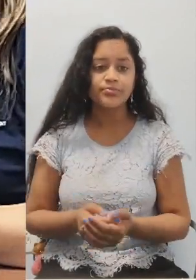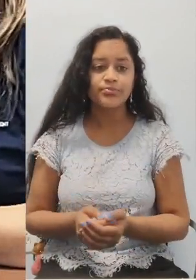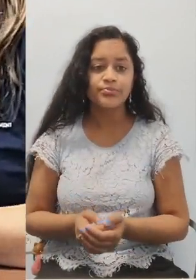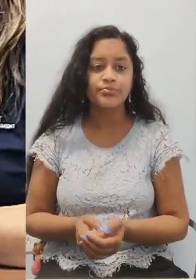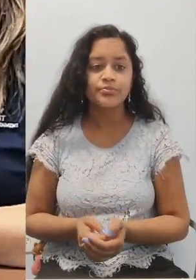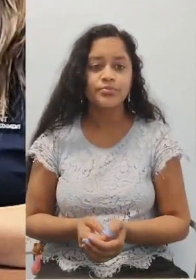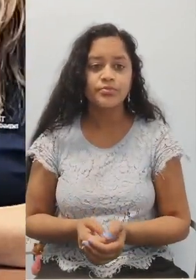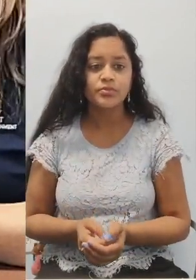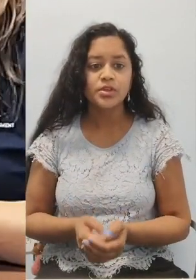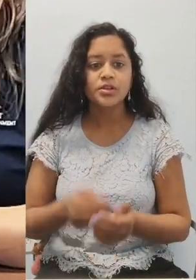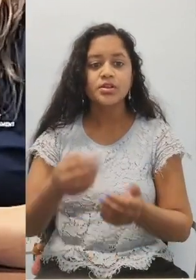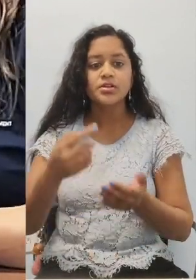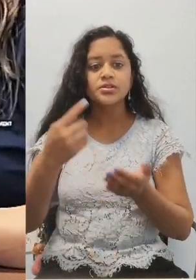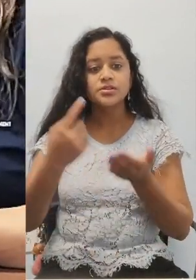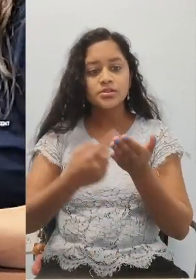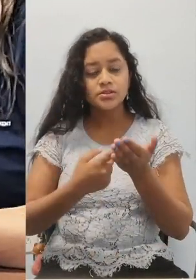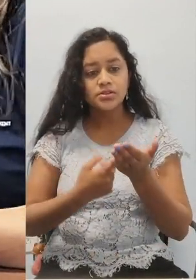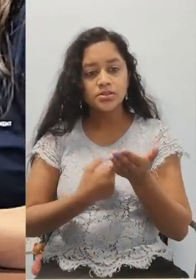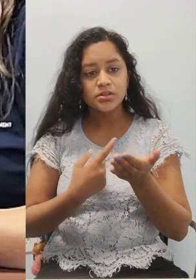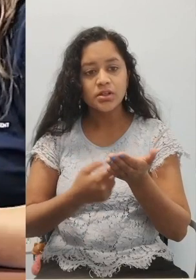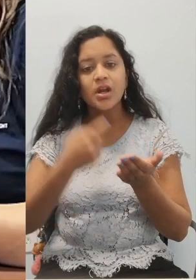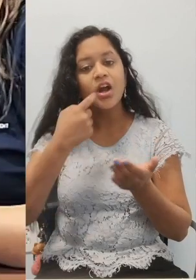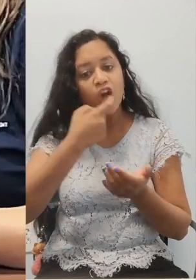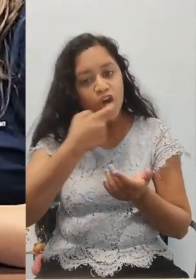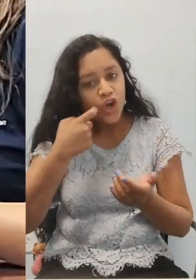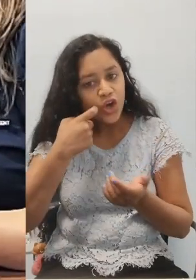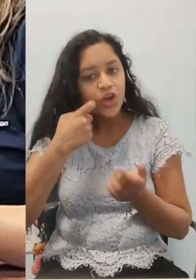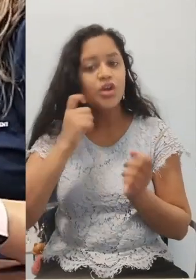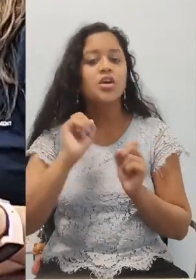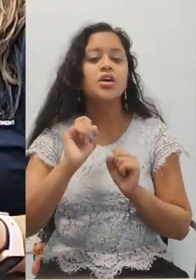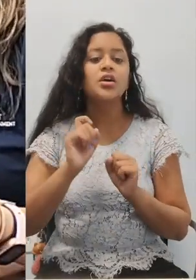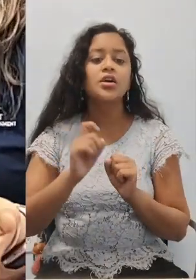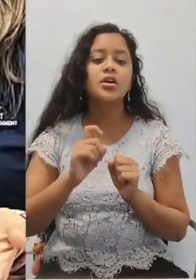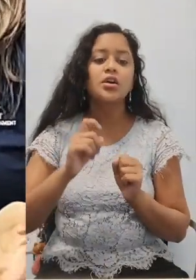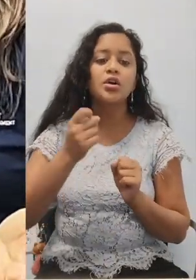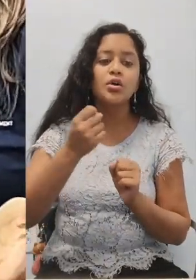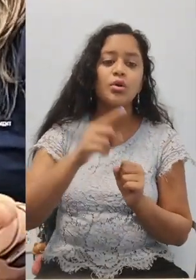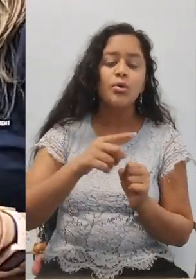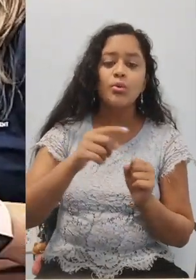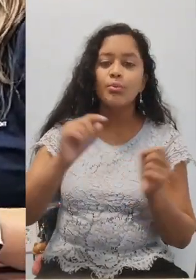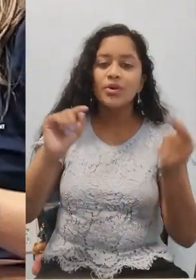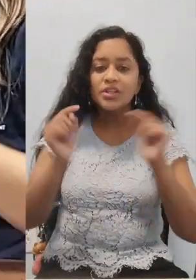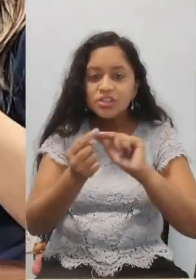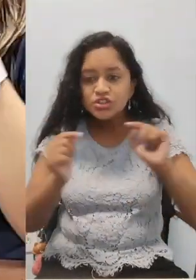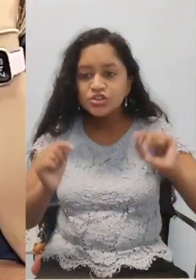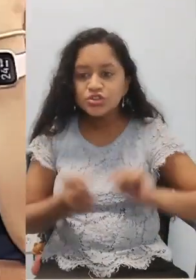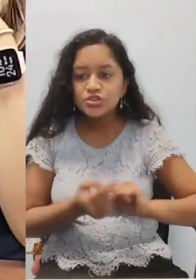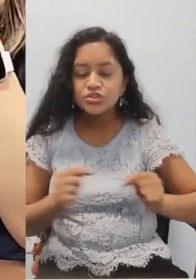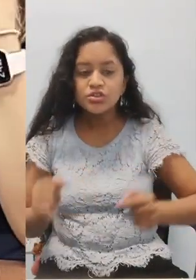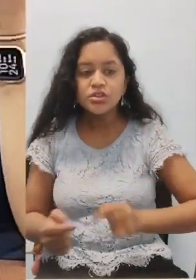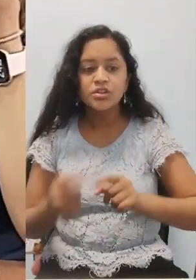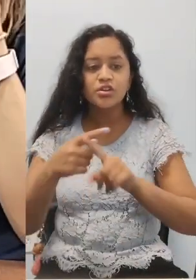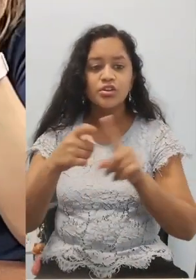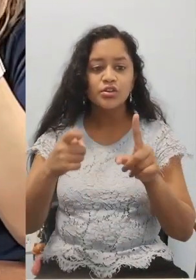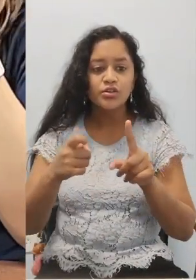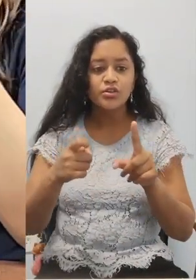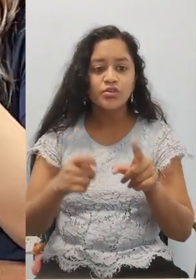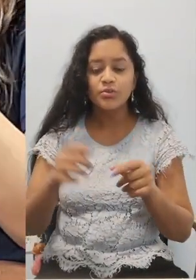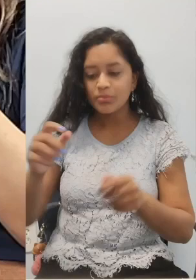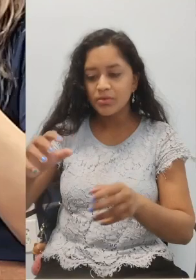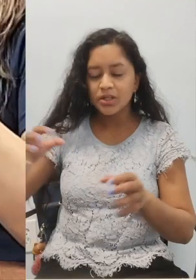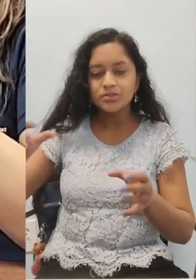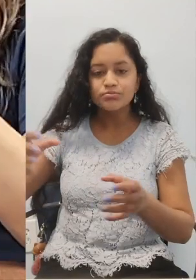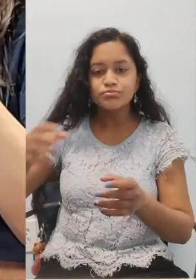unintentional catch is still a threat, because yes, we do get sometimes dead sharks with a hook inside,